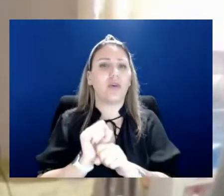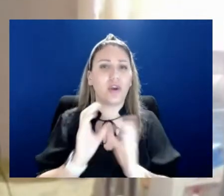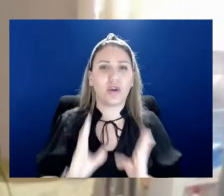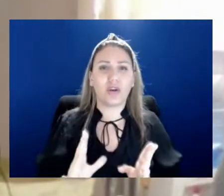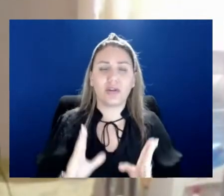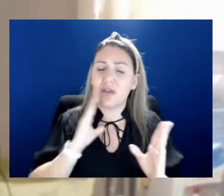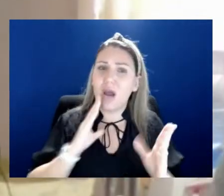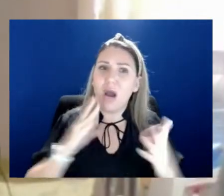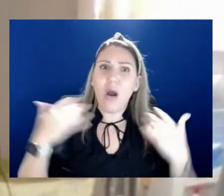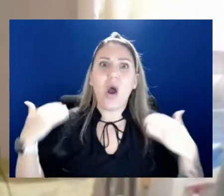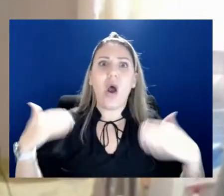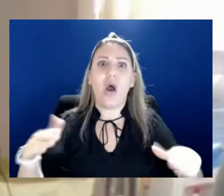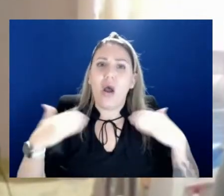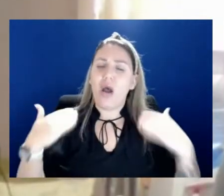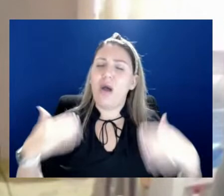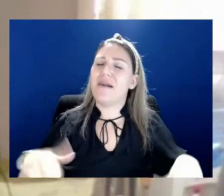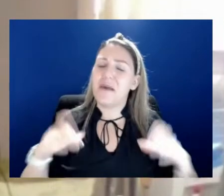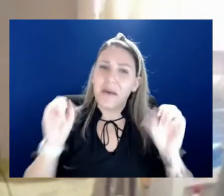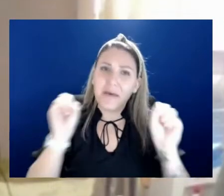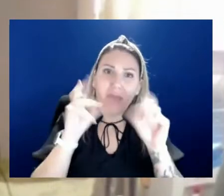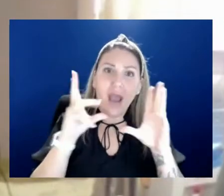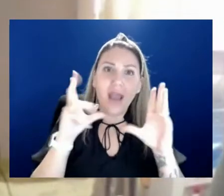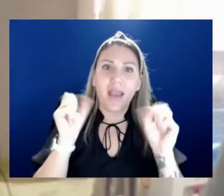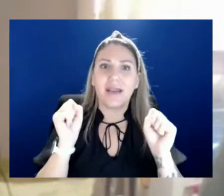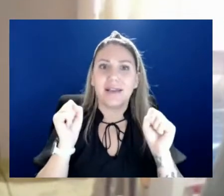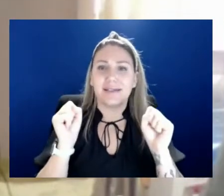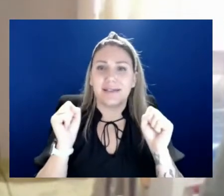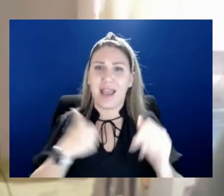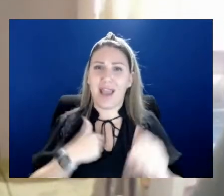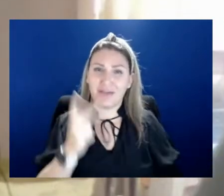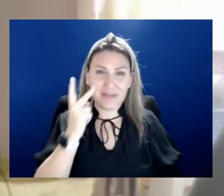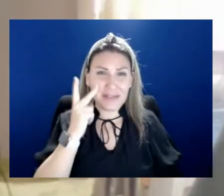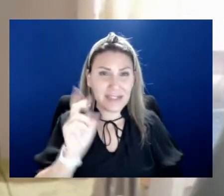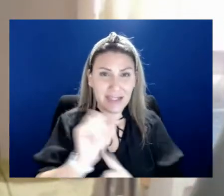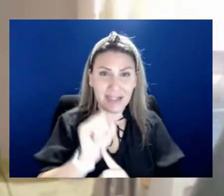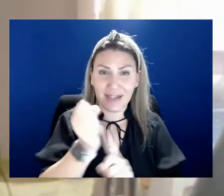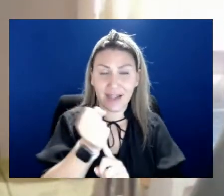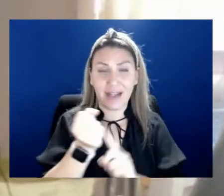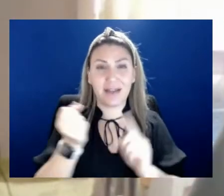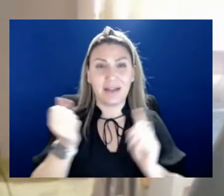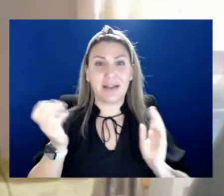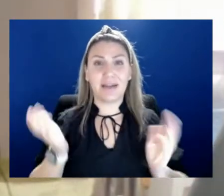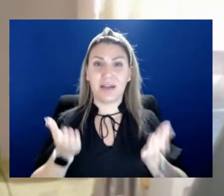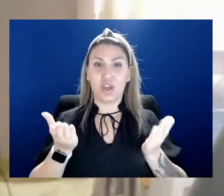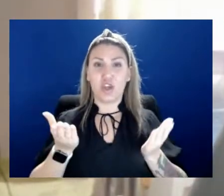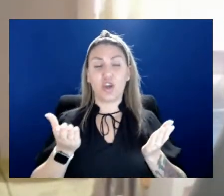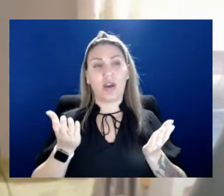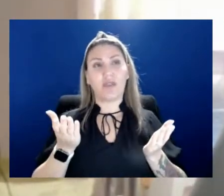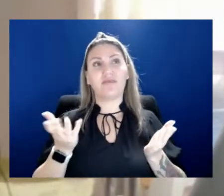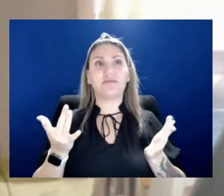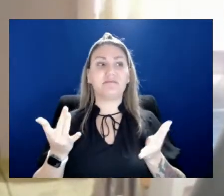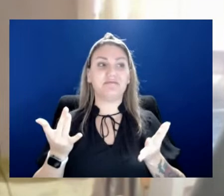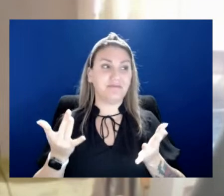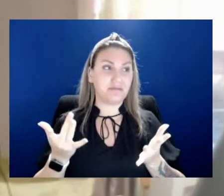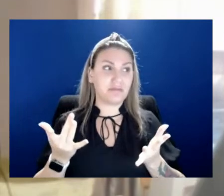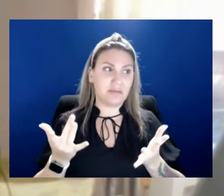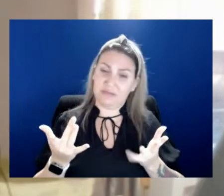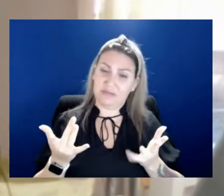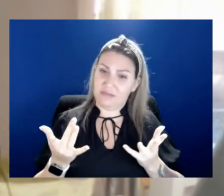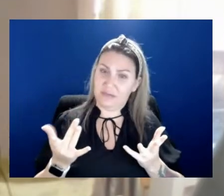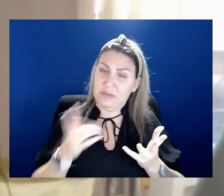I don't say that lightly. I've seen cases here of extremely